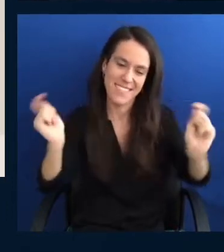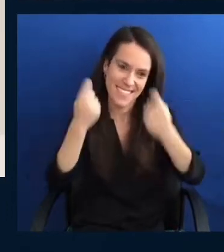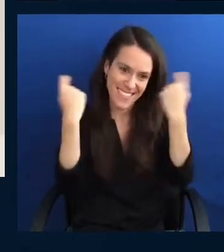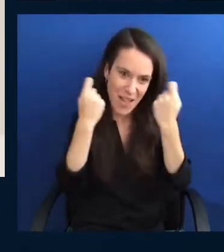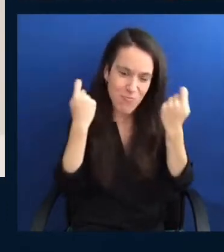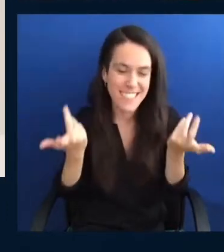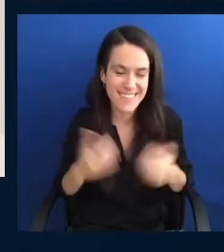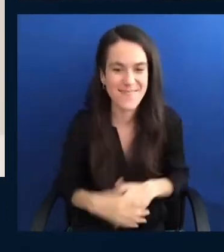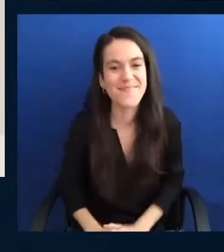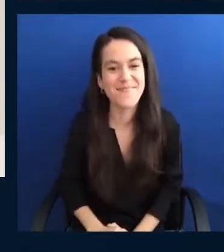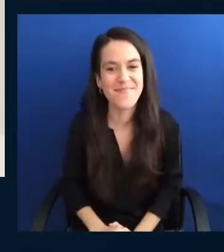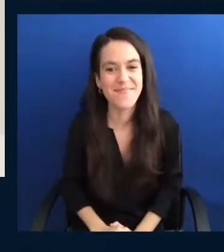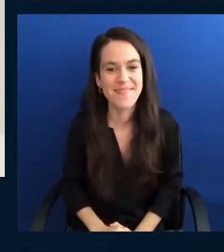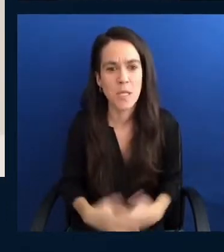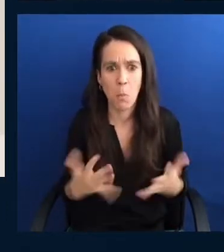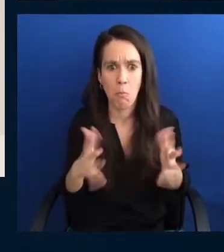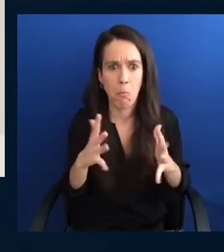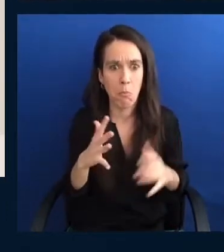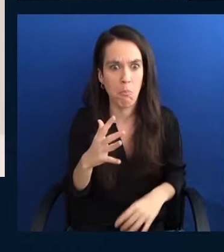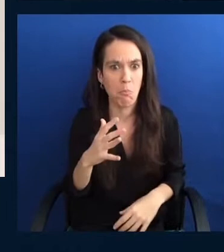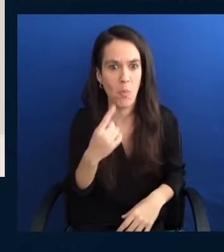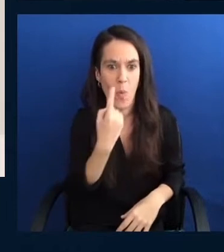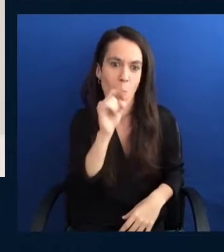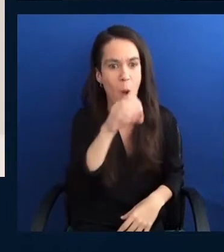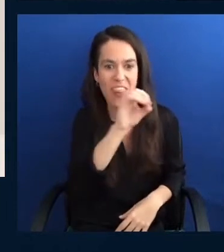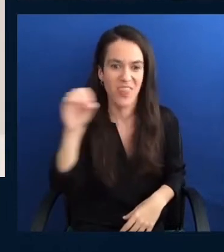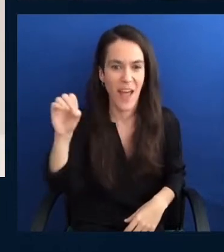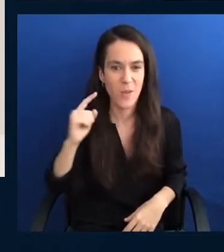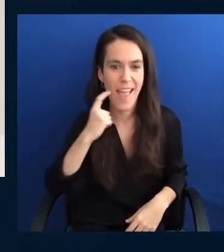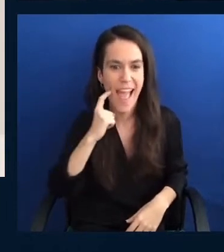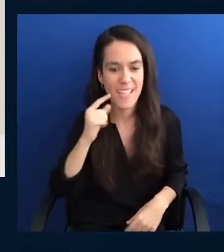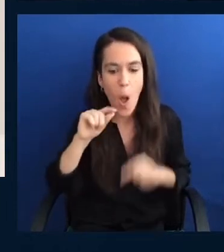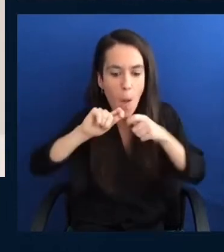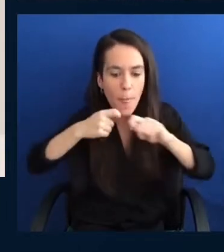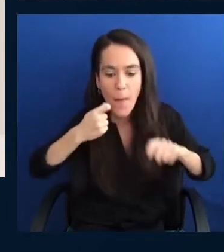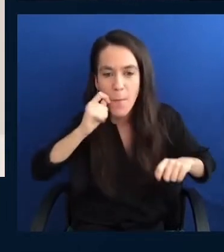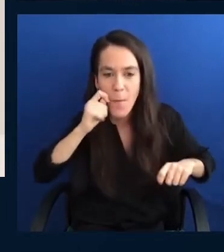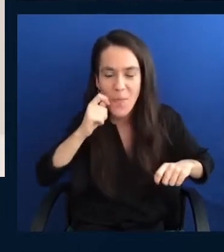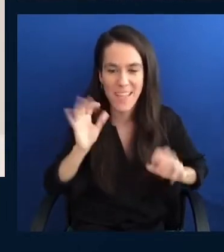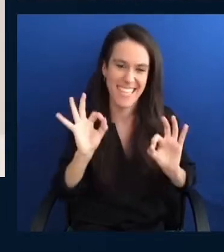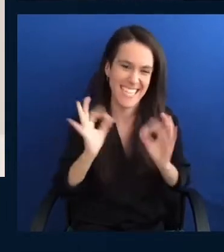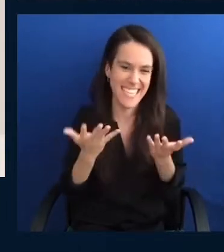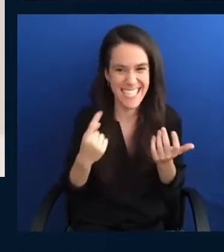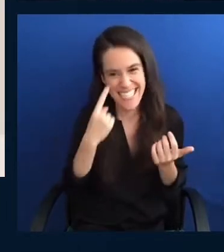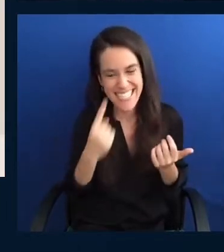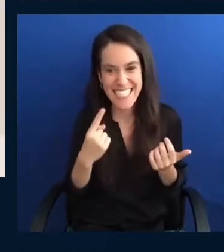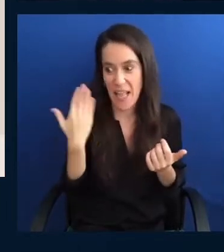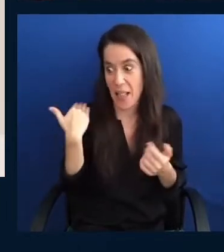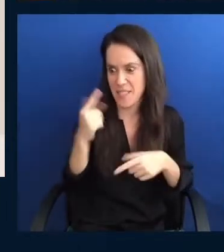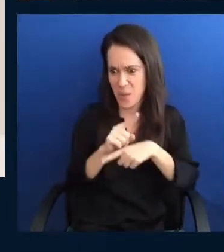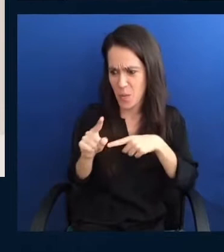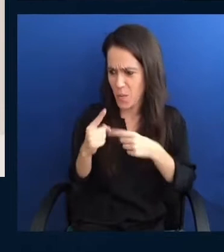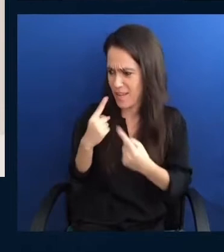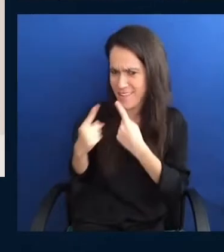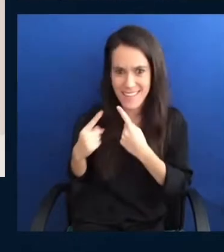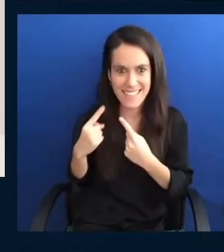I got 1,000 pieces of candy, and it was all nice. And I talked to Gabriel earlier this week, and he said that we're actually on the mark